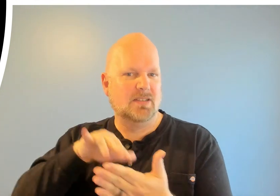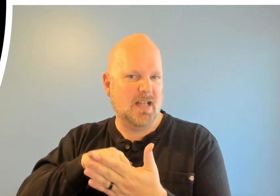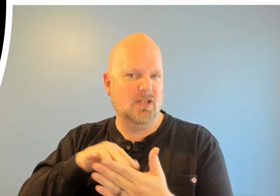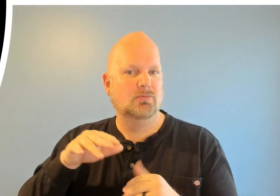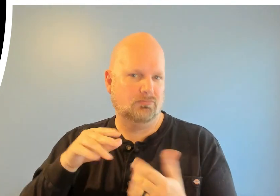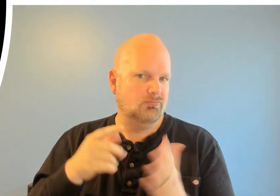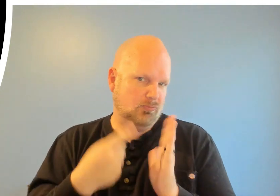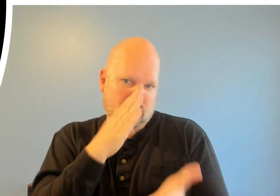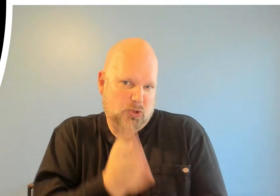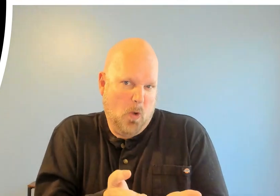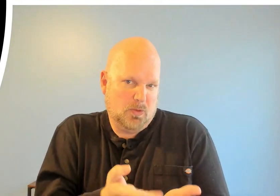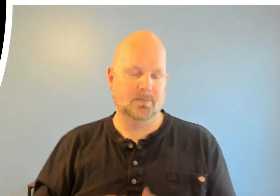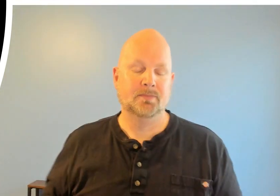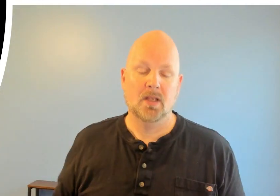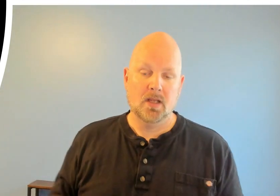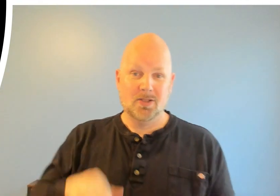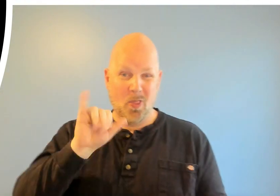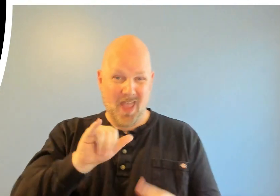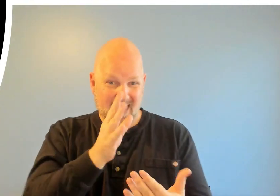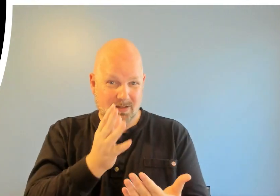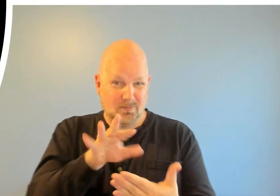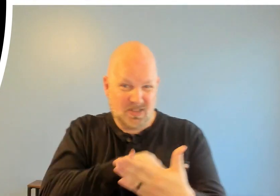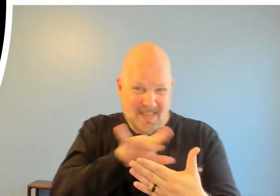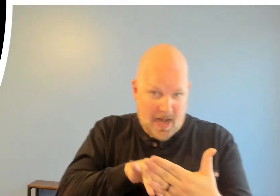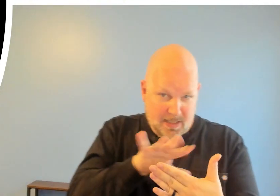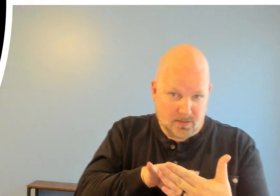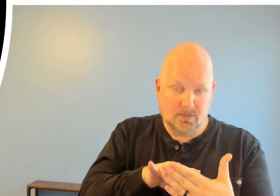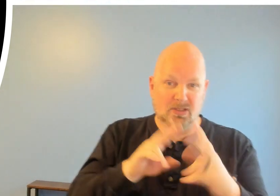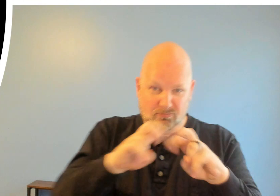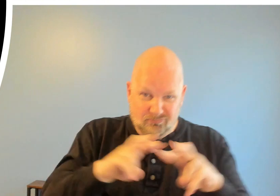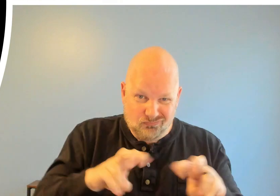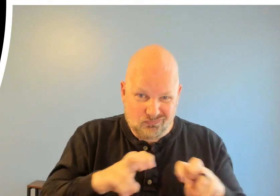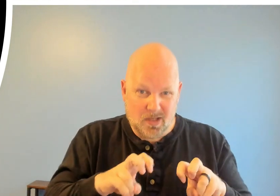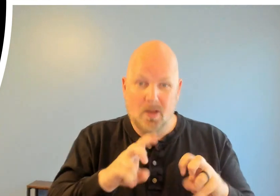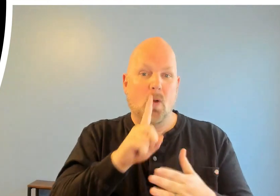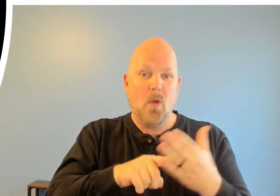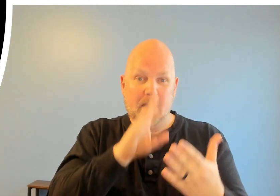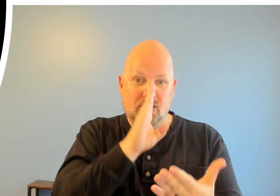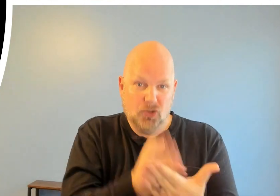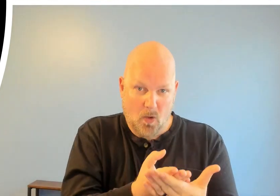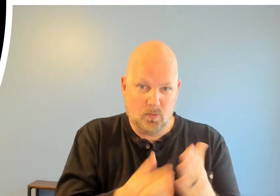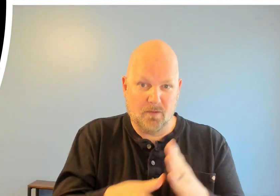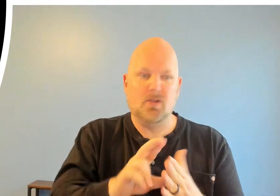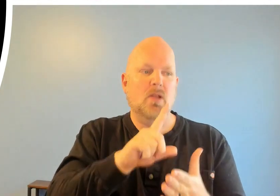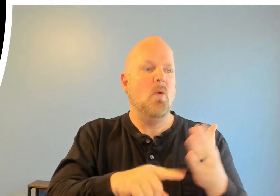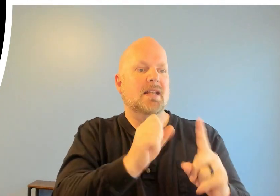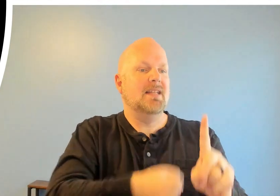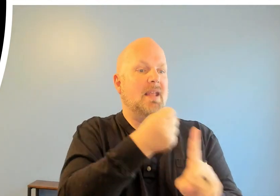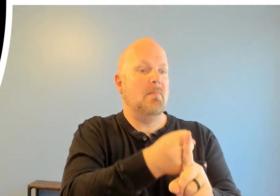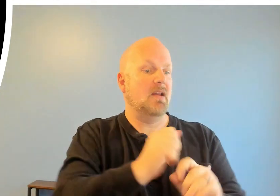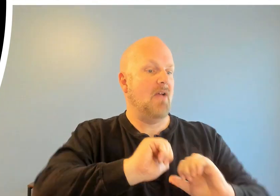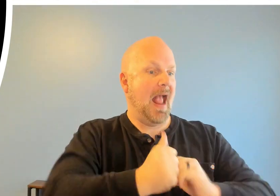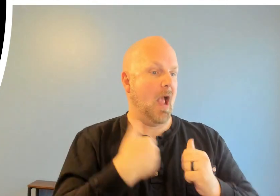showed. Basically what the study talks about is, or reviewed is, what is the impact on